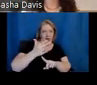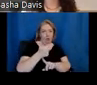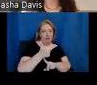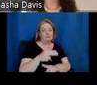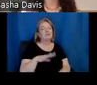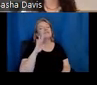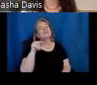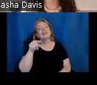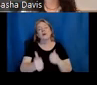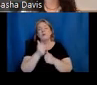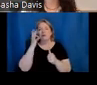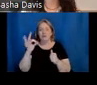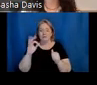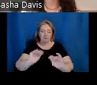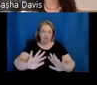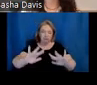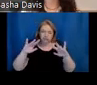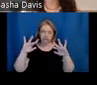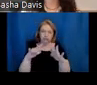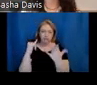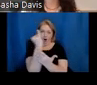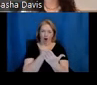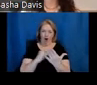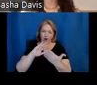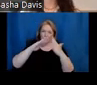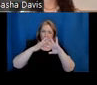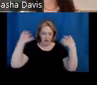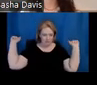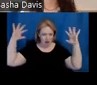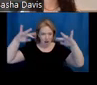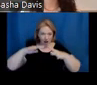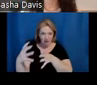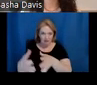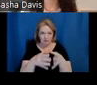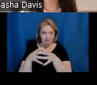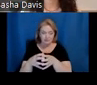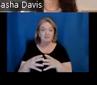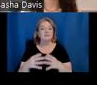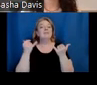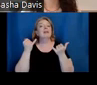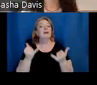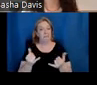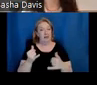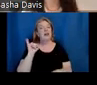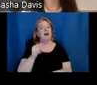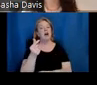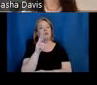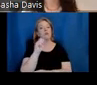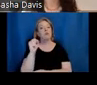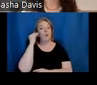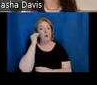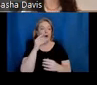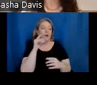vibrant artistic enclaves. But today, the former Gross home is also situated within the heart of